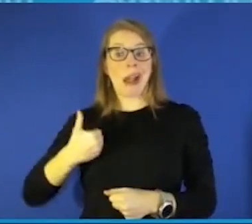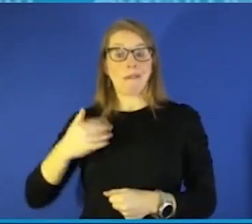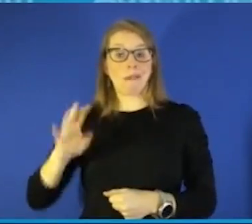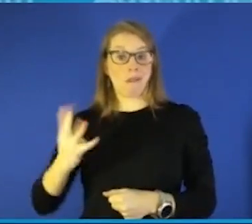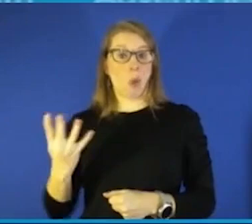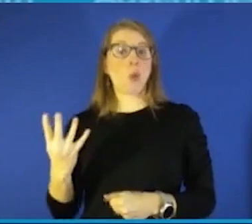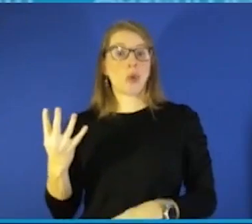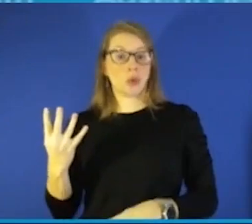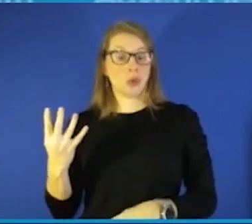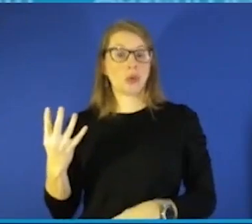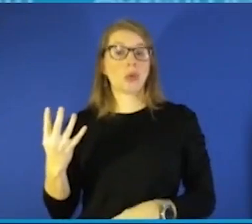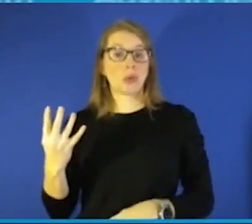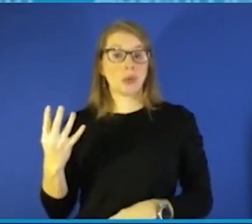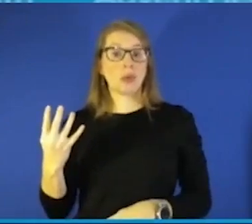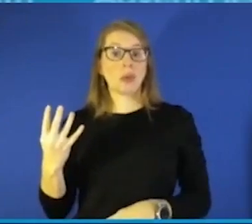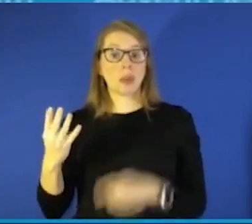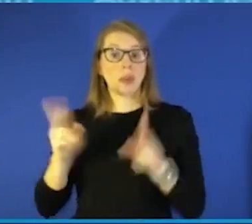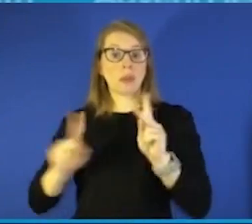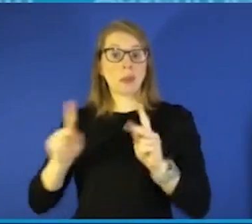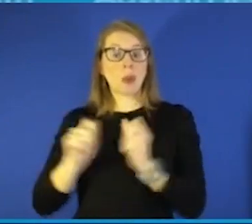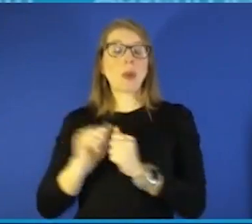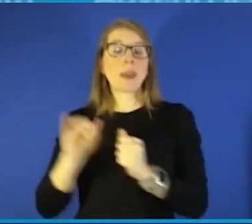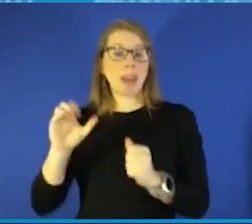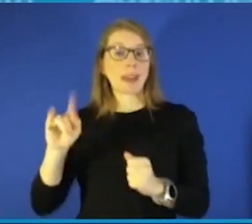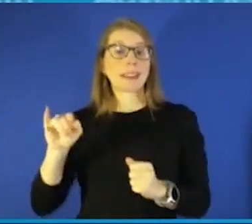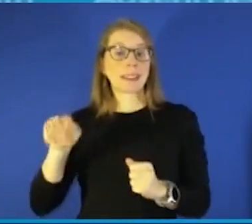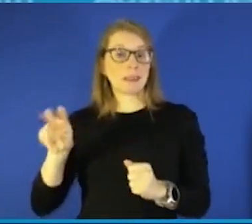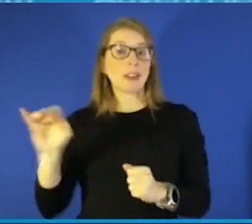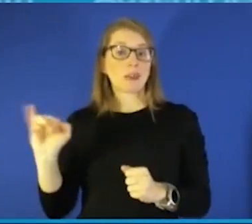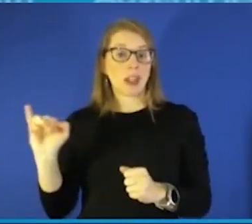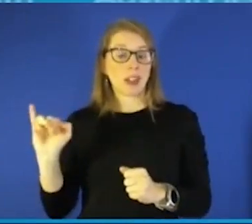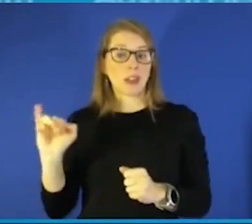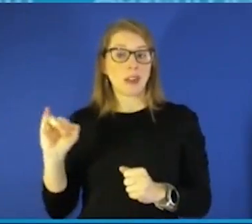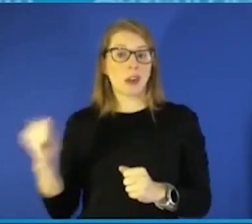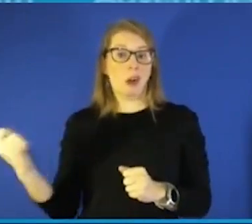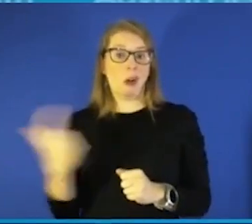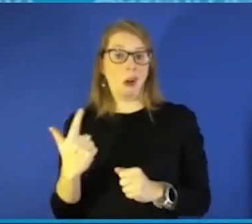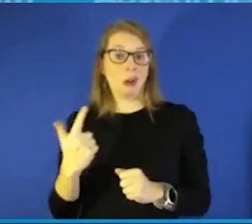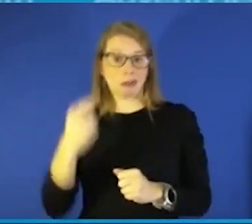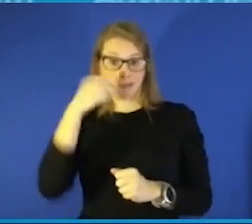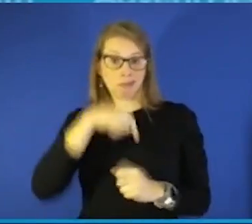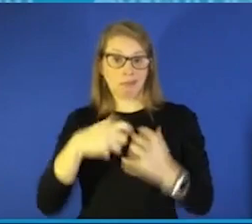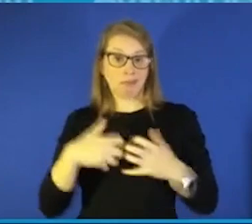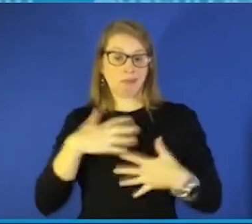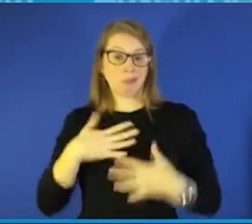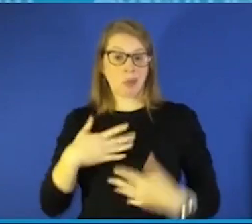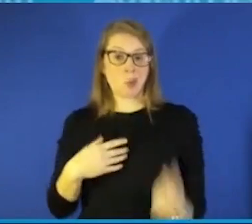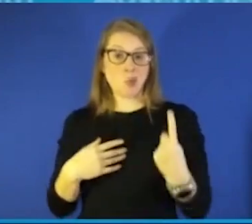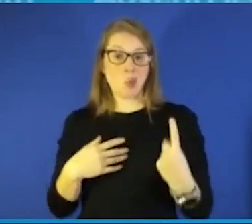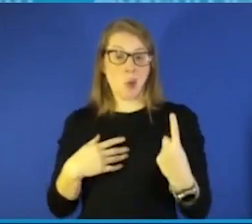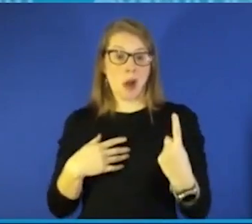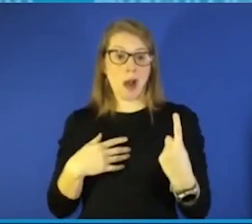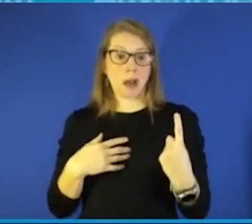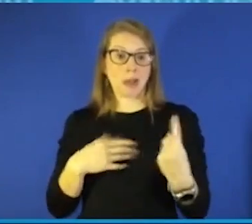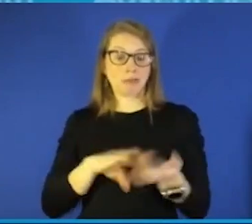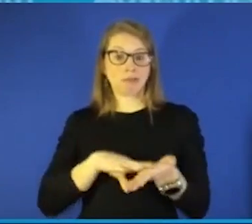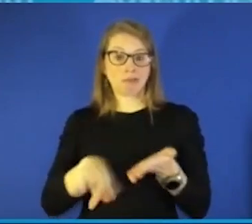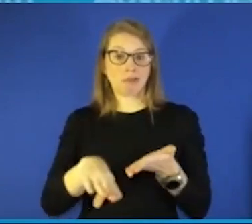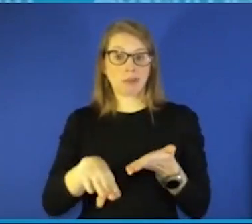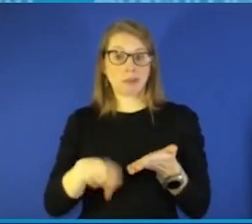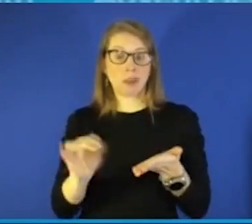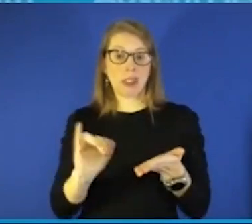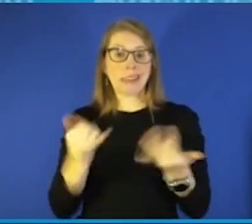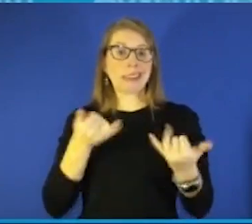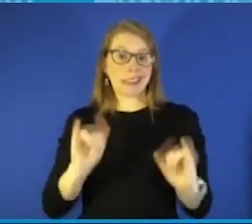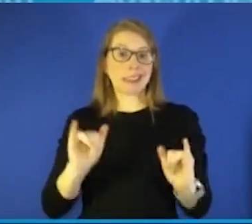4 individuals with active infection, and all of those are intubated, and we have 1 that has cleared infection that's also still